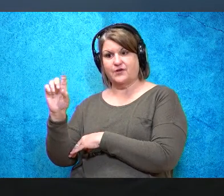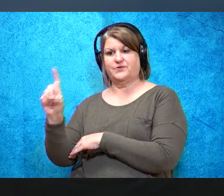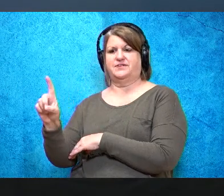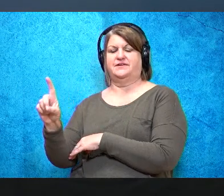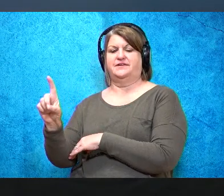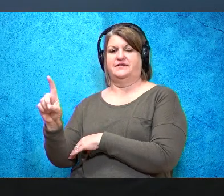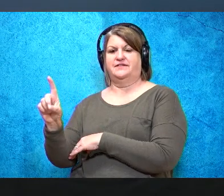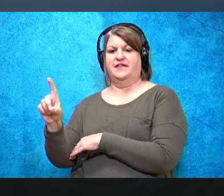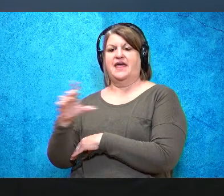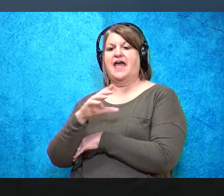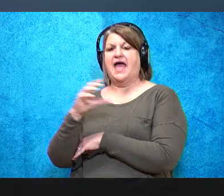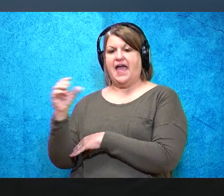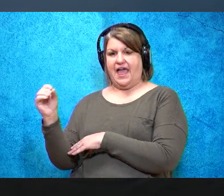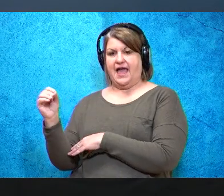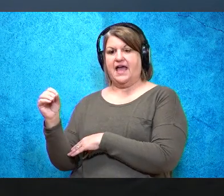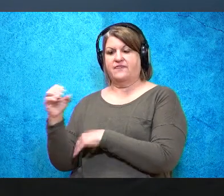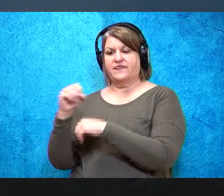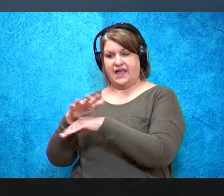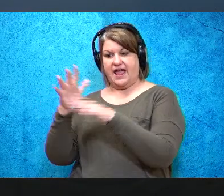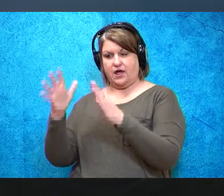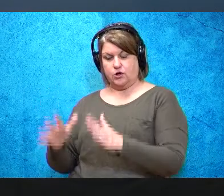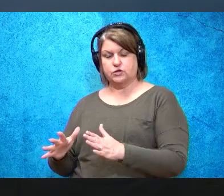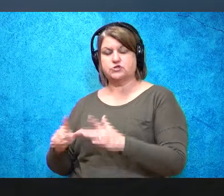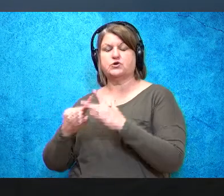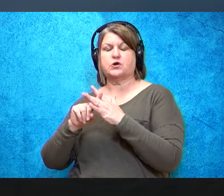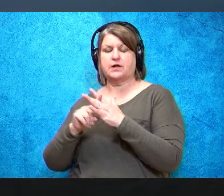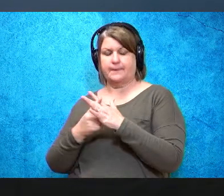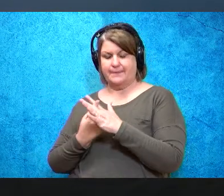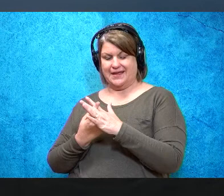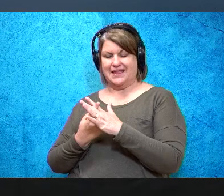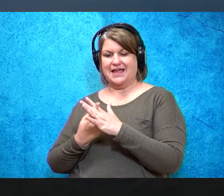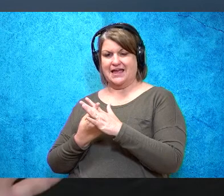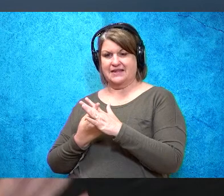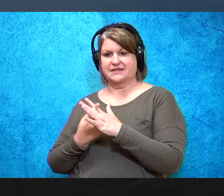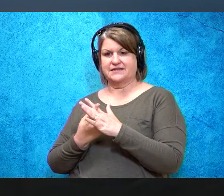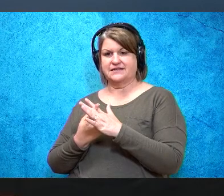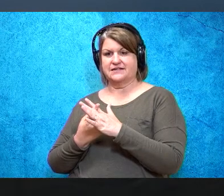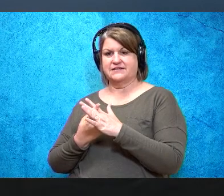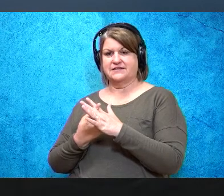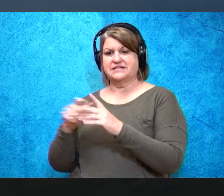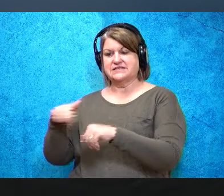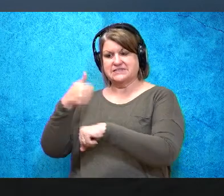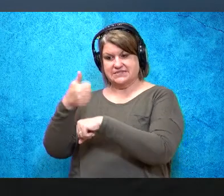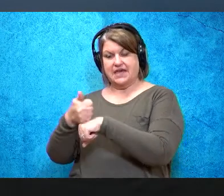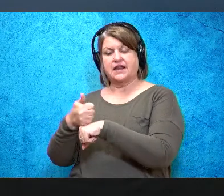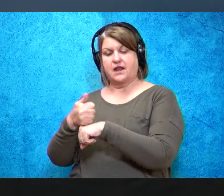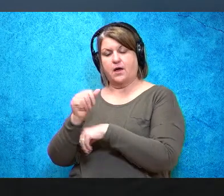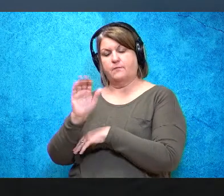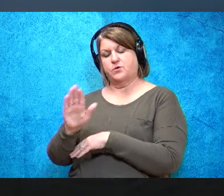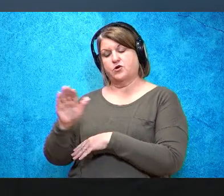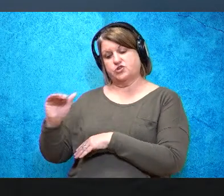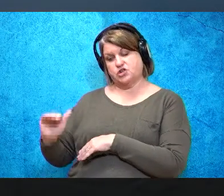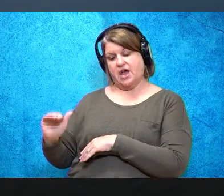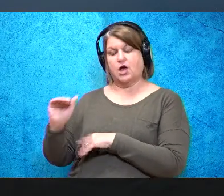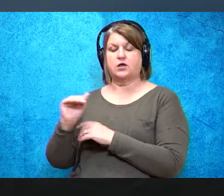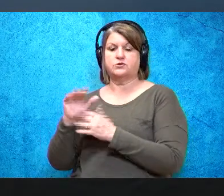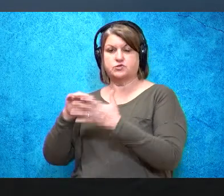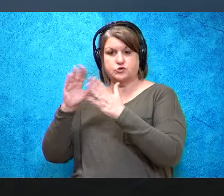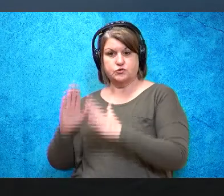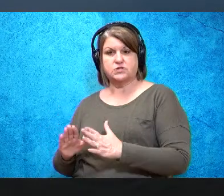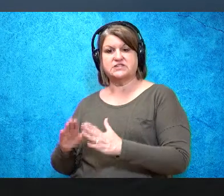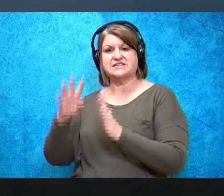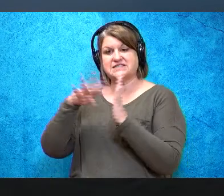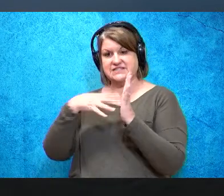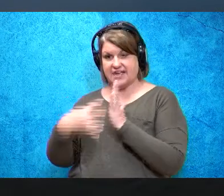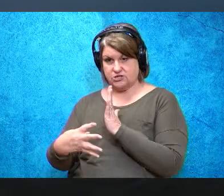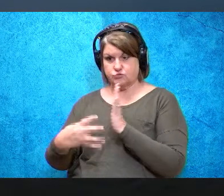a schedule and so forth. So make sure that every year,